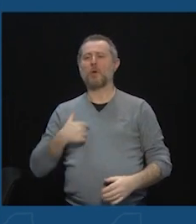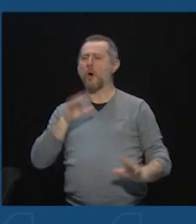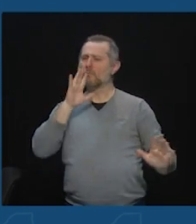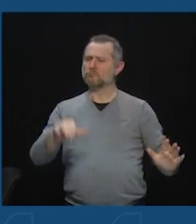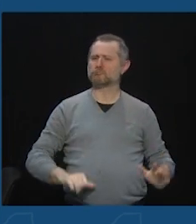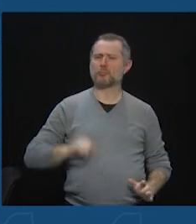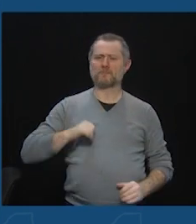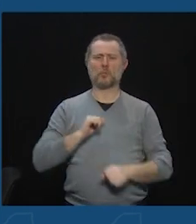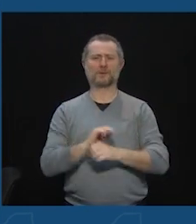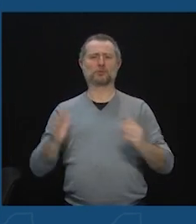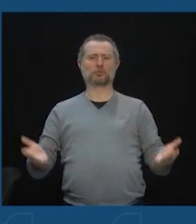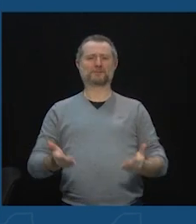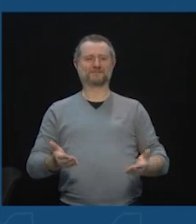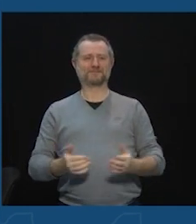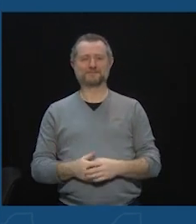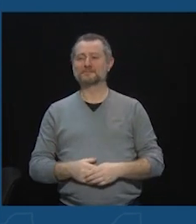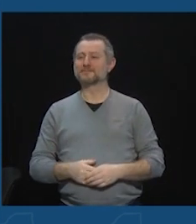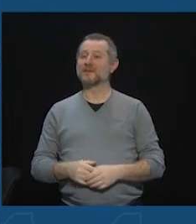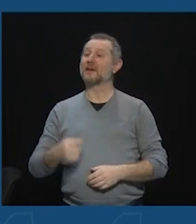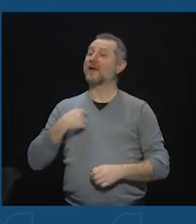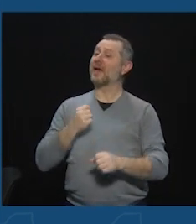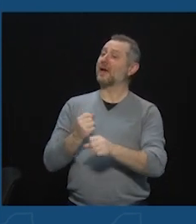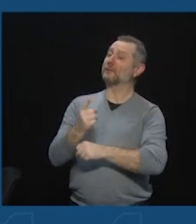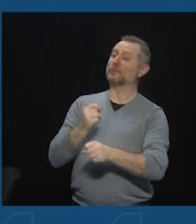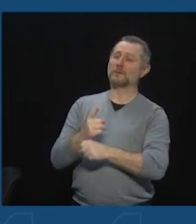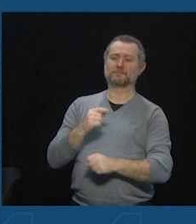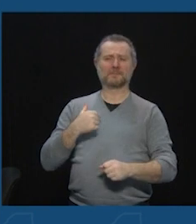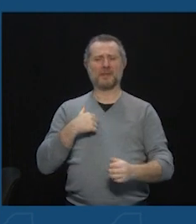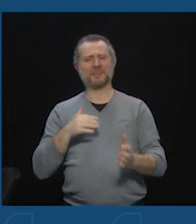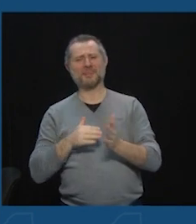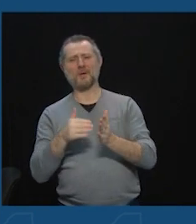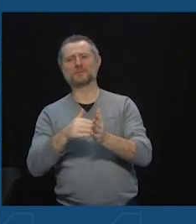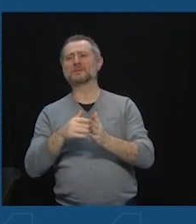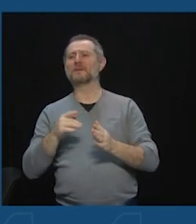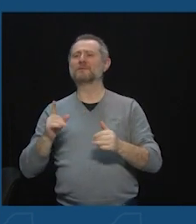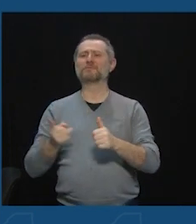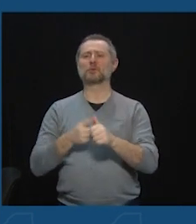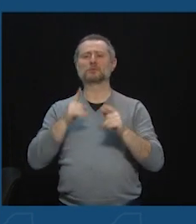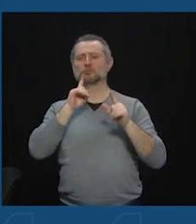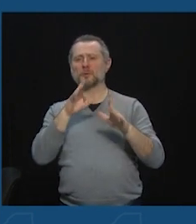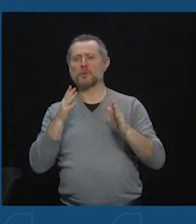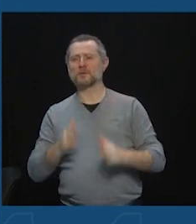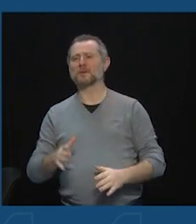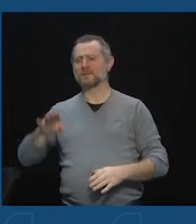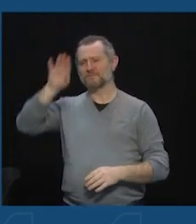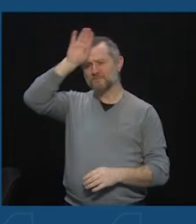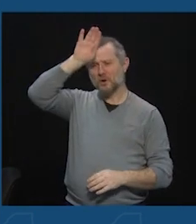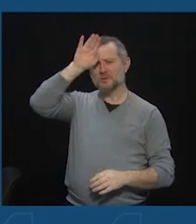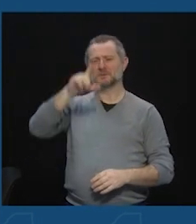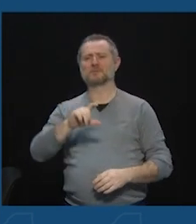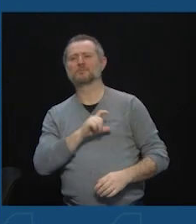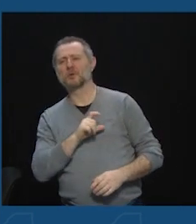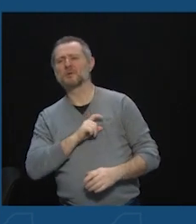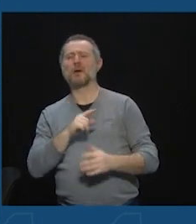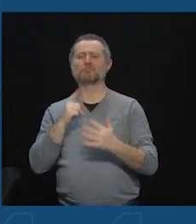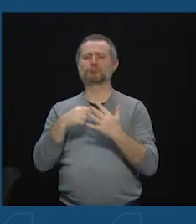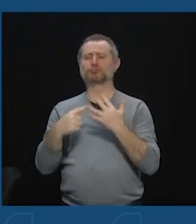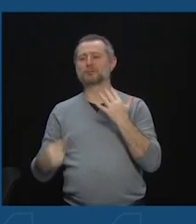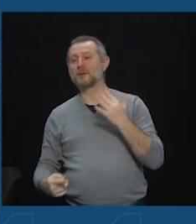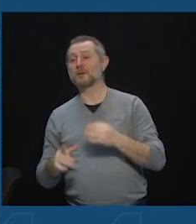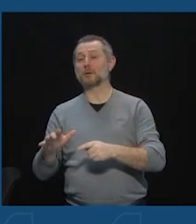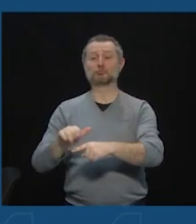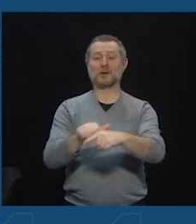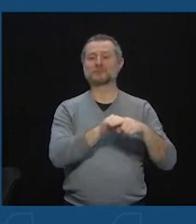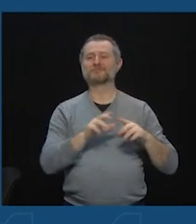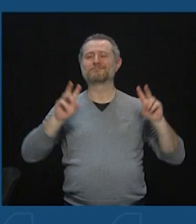here. Each year we bring thousands of first responders here to the center. We train on things like active shooters,